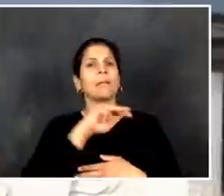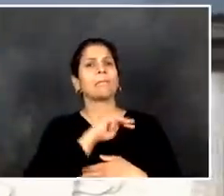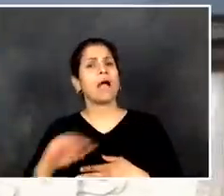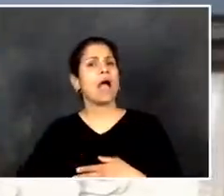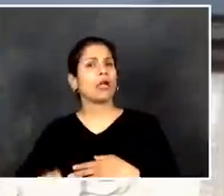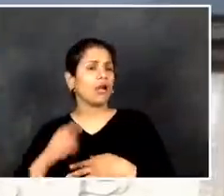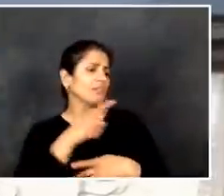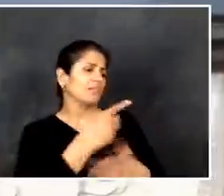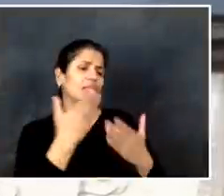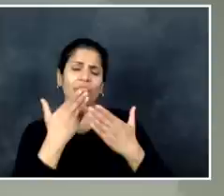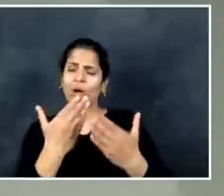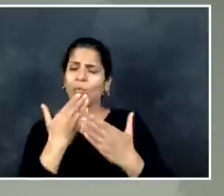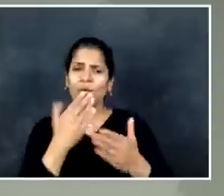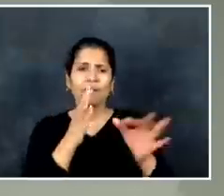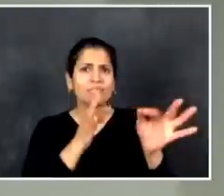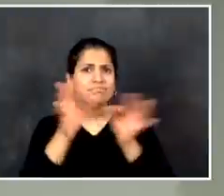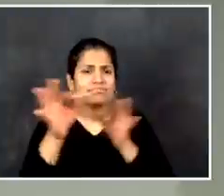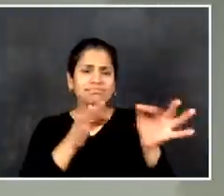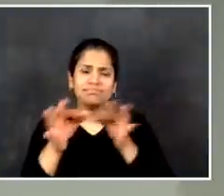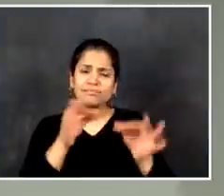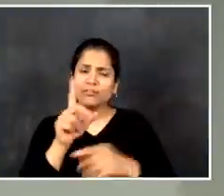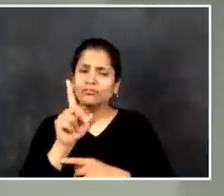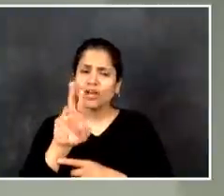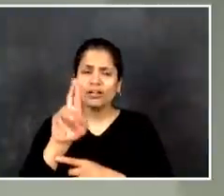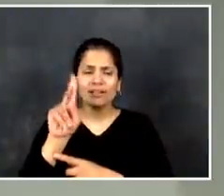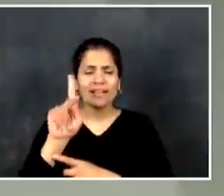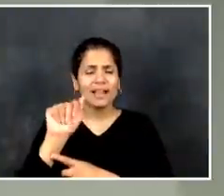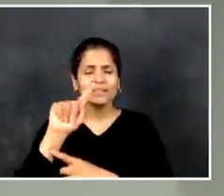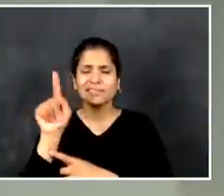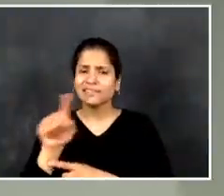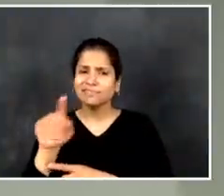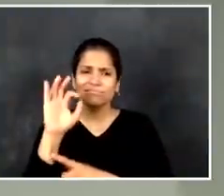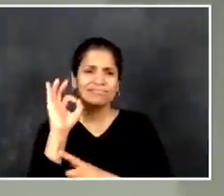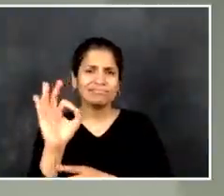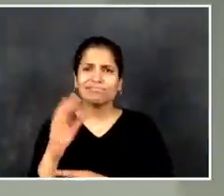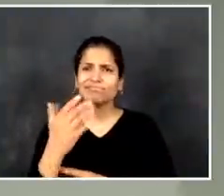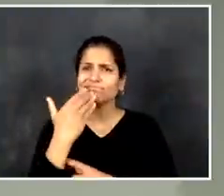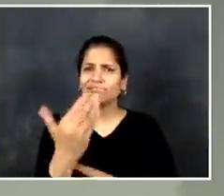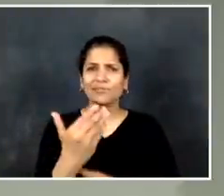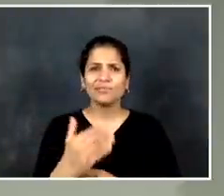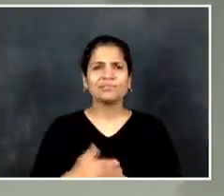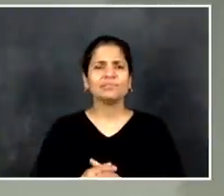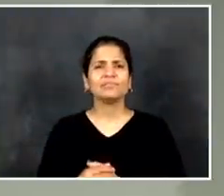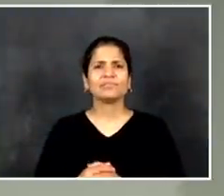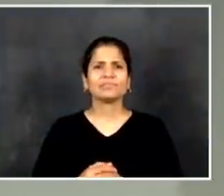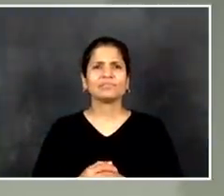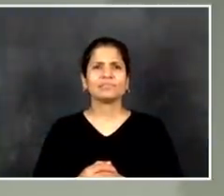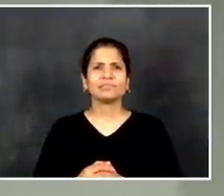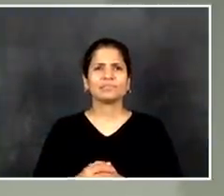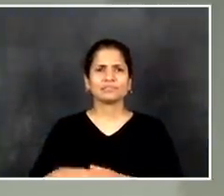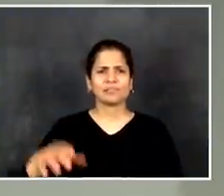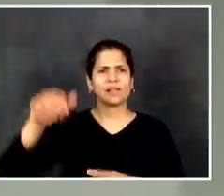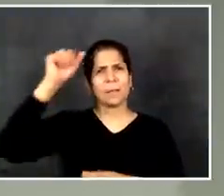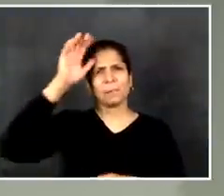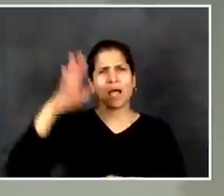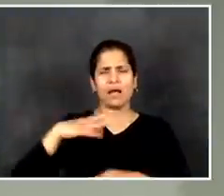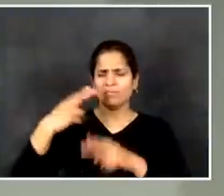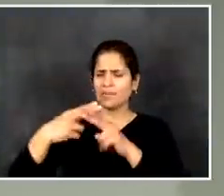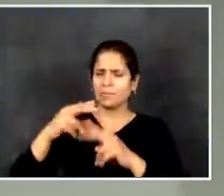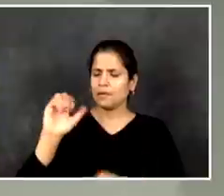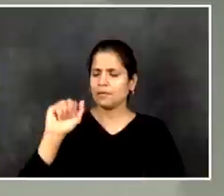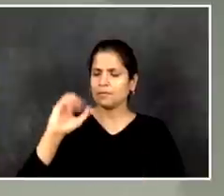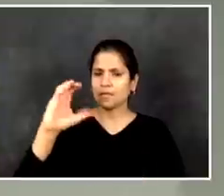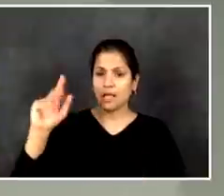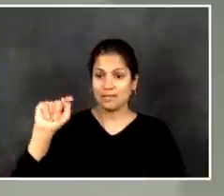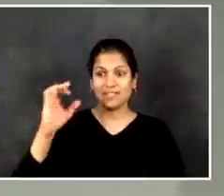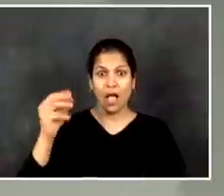then show us. Okay, yeah. The only thing I really wanted to add was that I think what the bells and whistles that Dr. Katz is talking